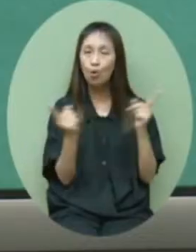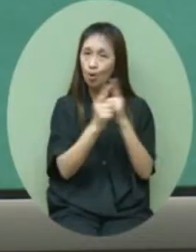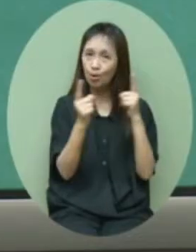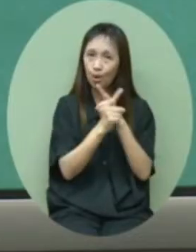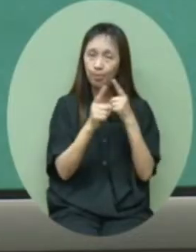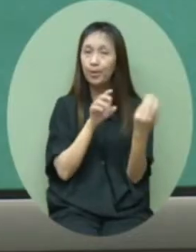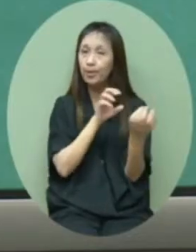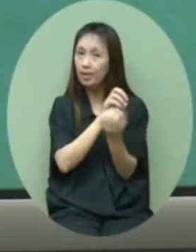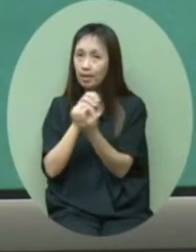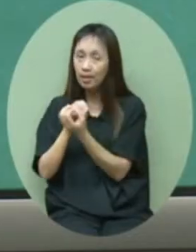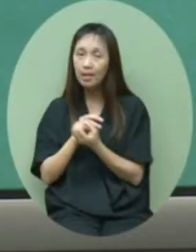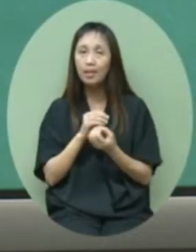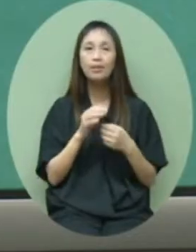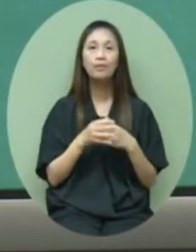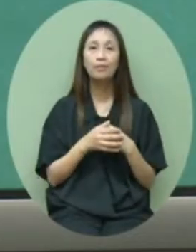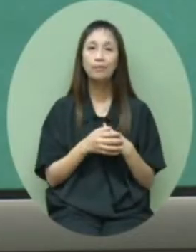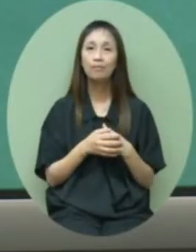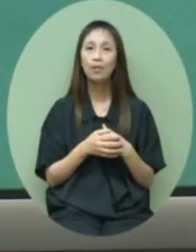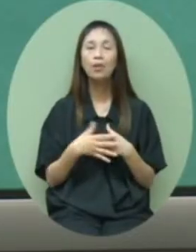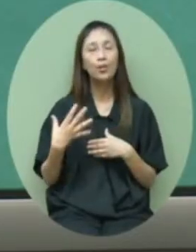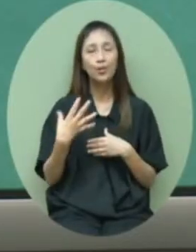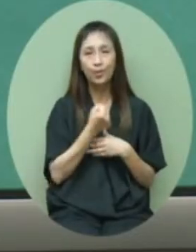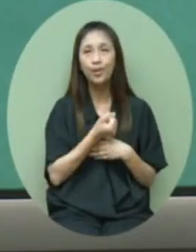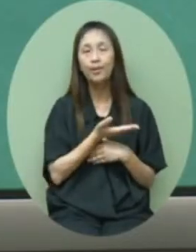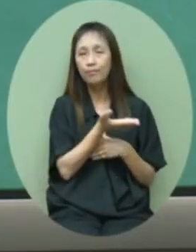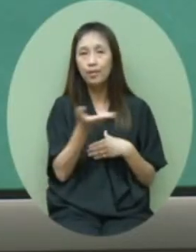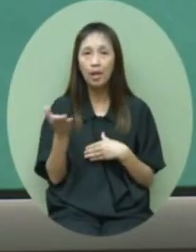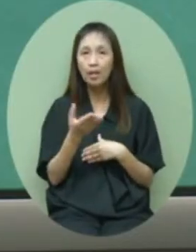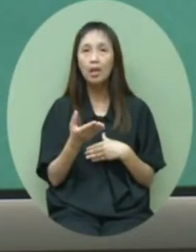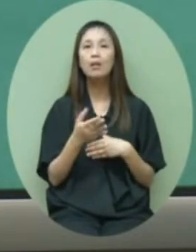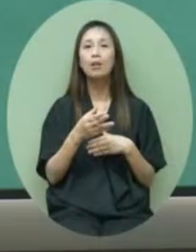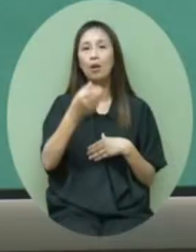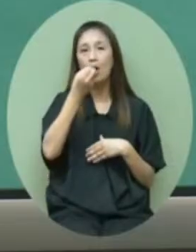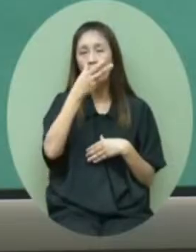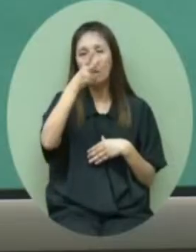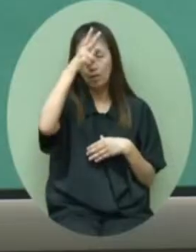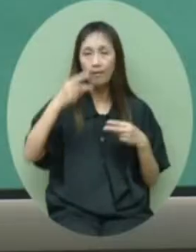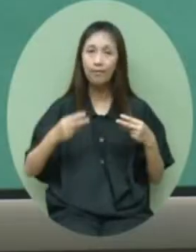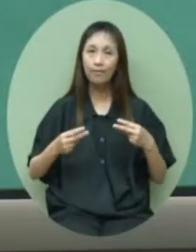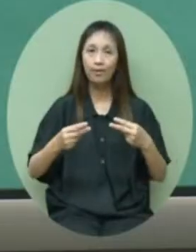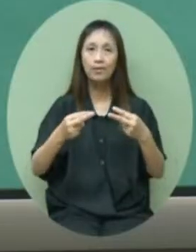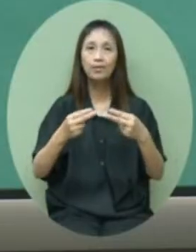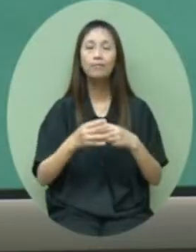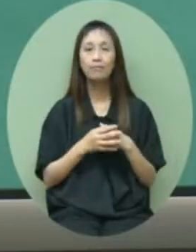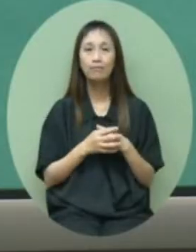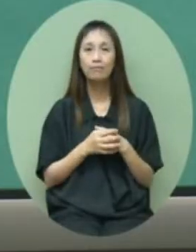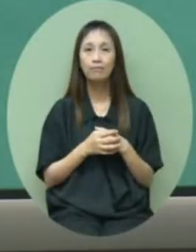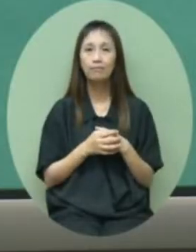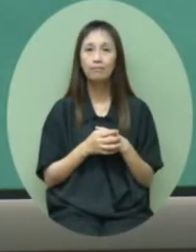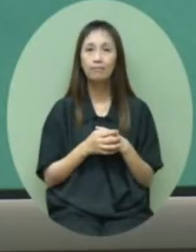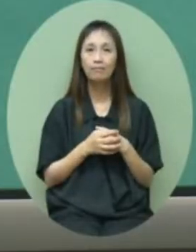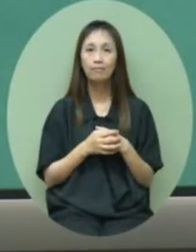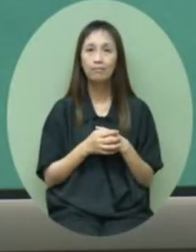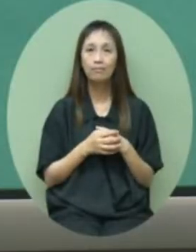Mr. Xia indicated that through talking to different representatives and the local